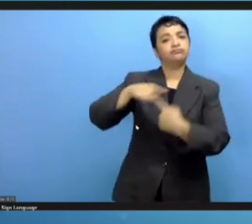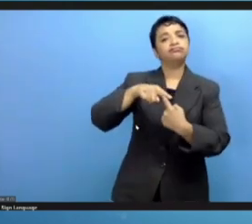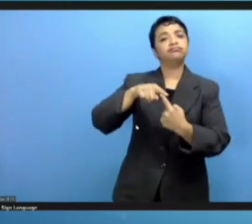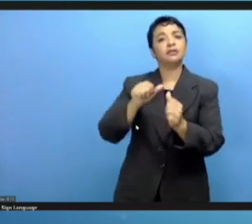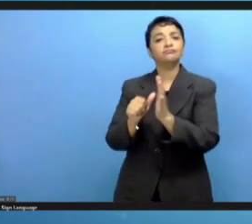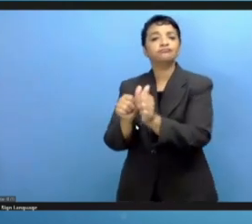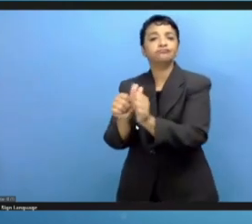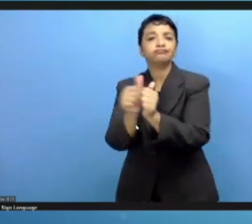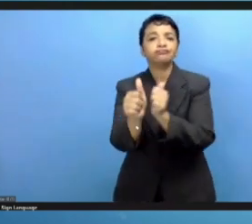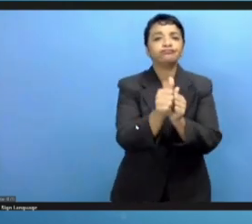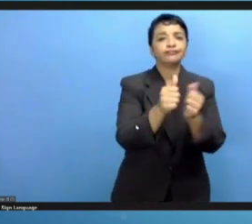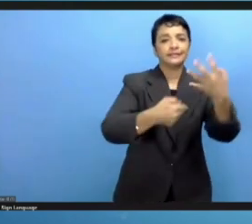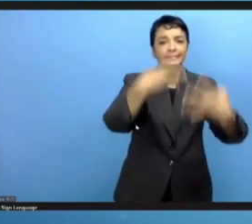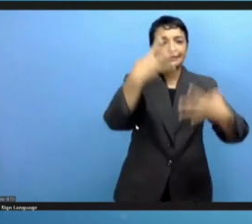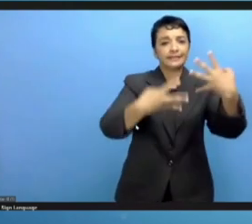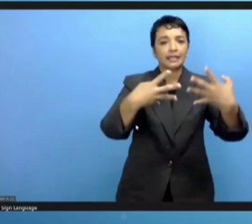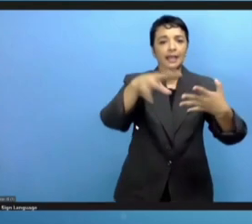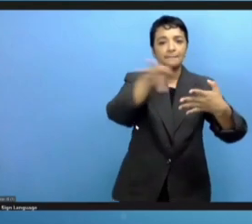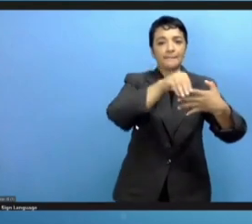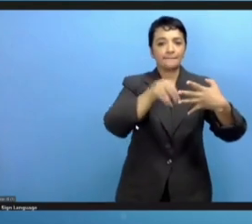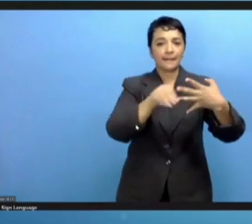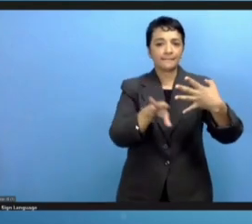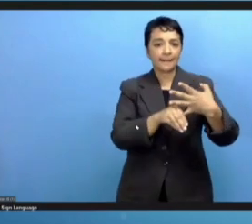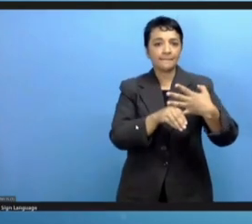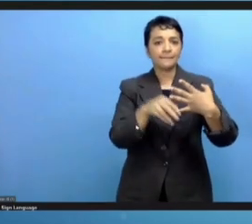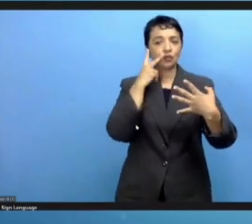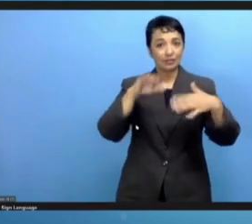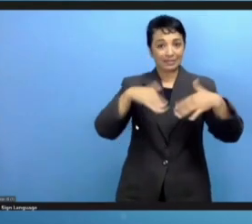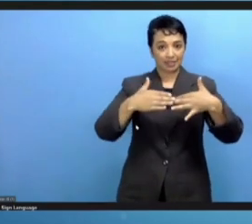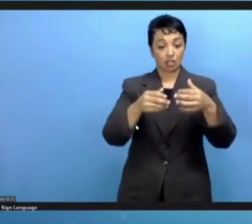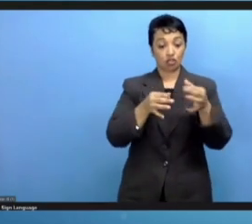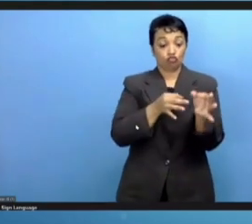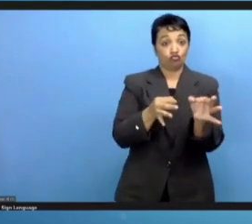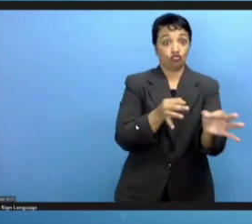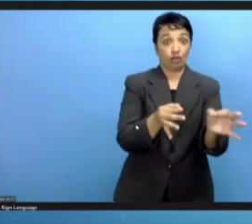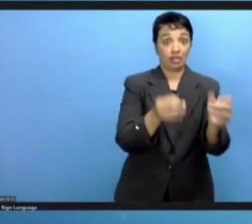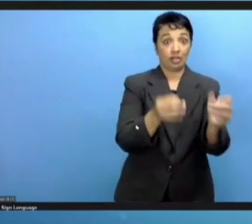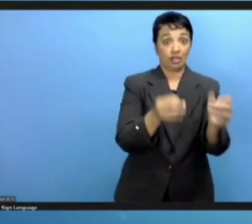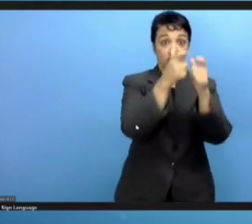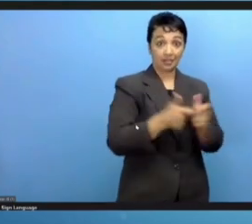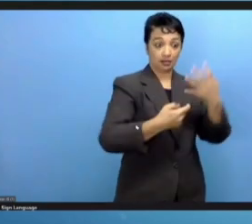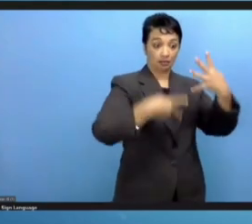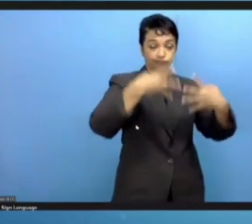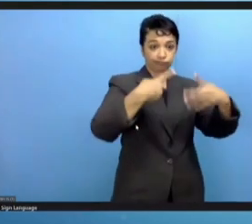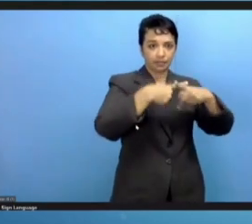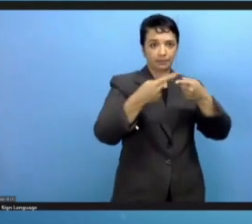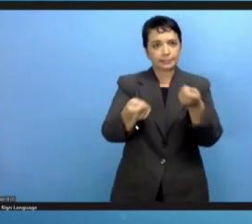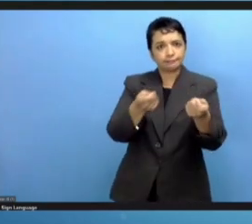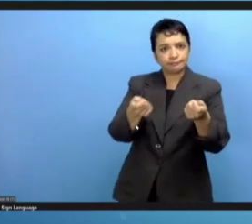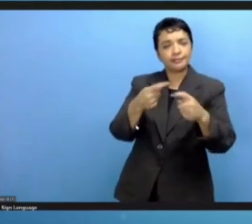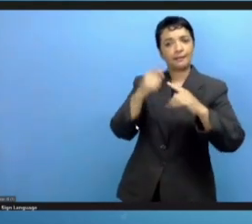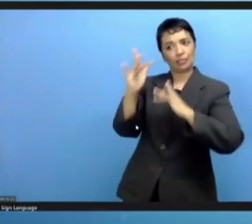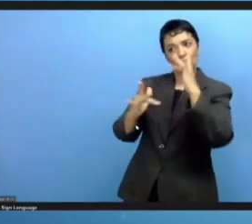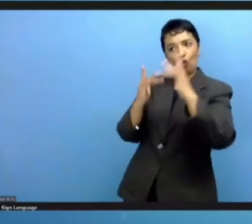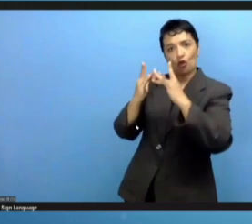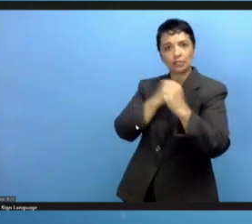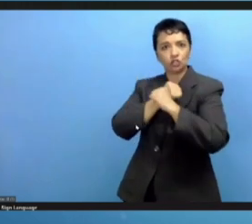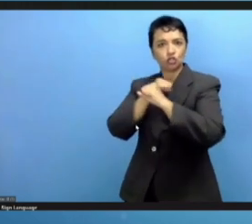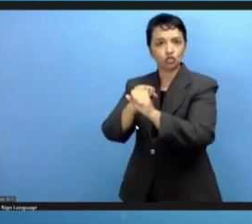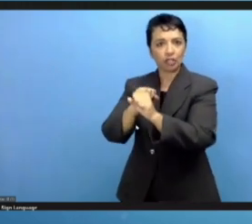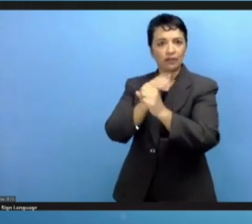of critical infrastructure, data strategy, and data governance and cybersecurity.